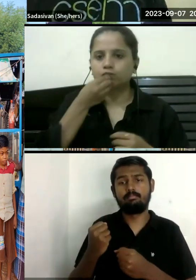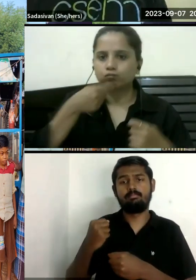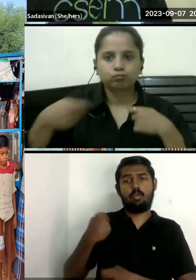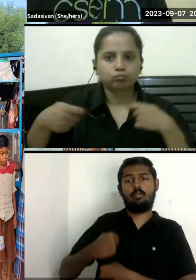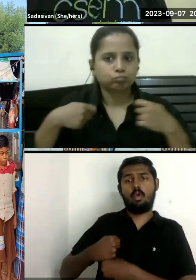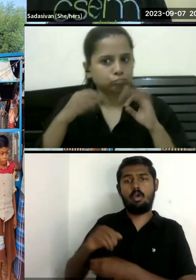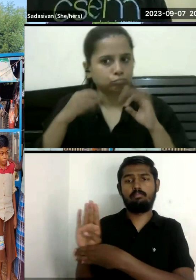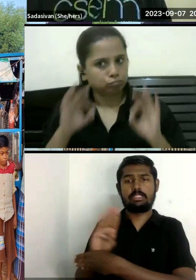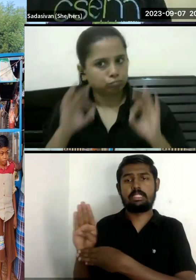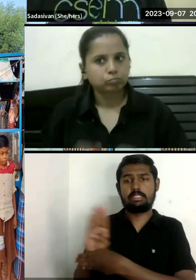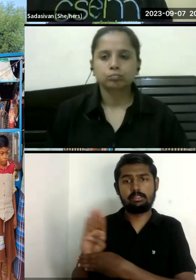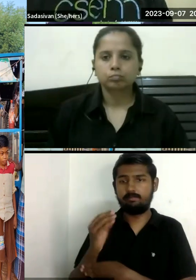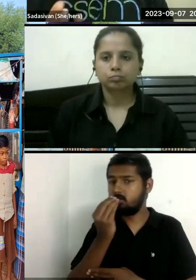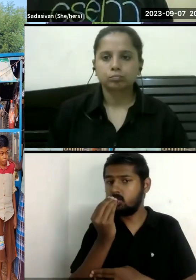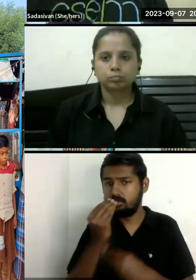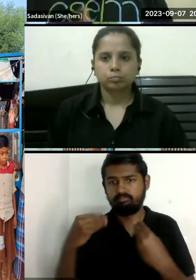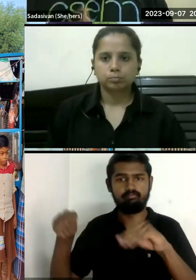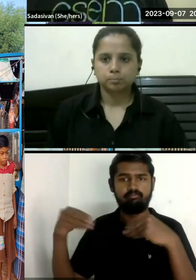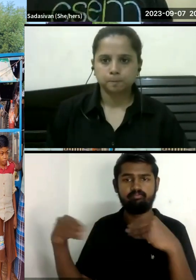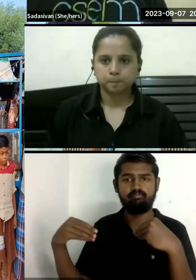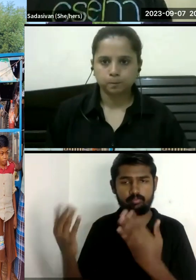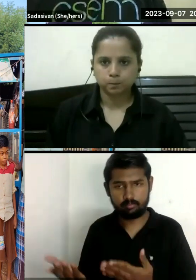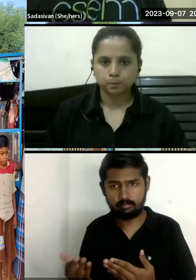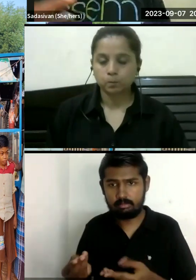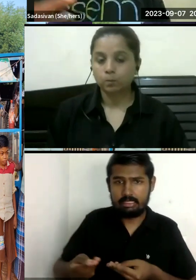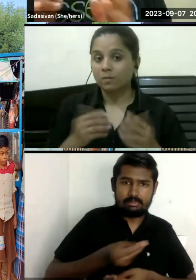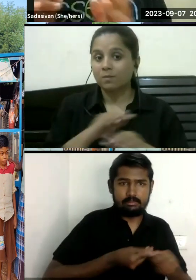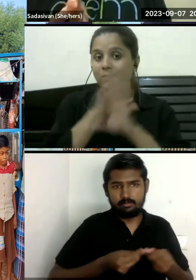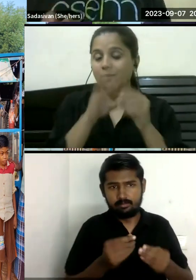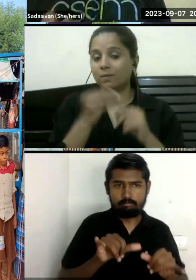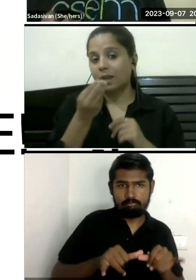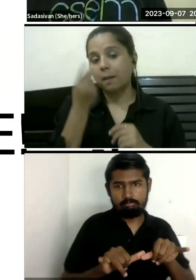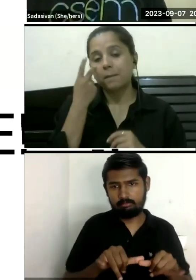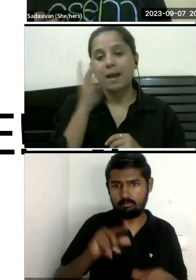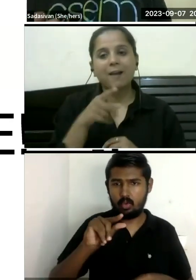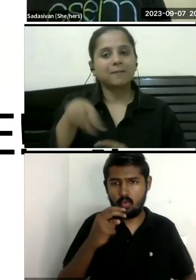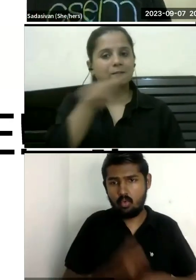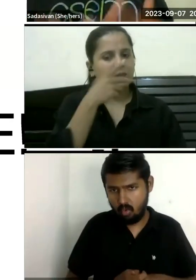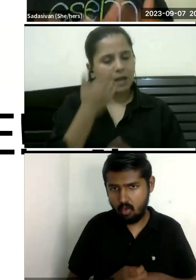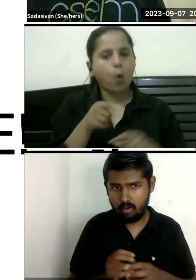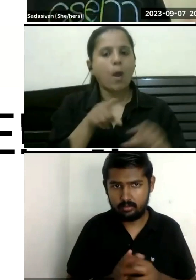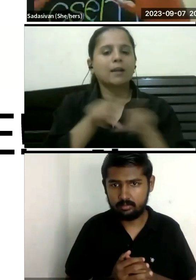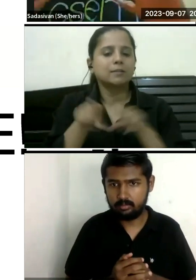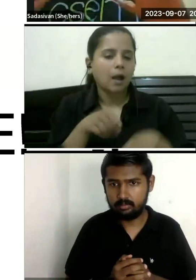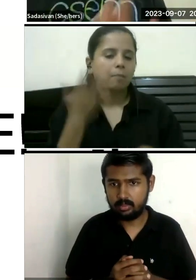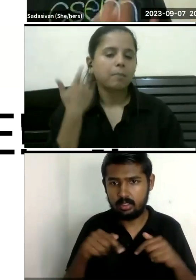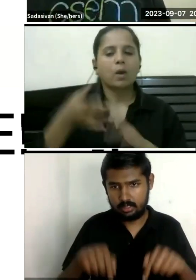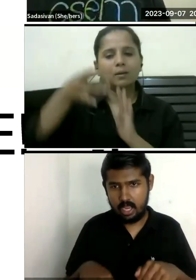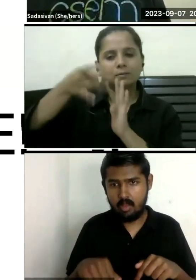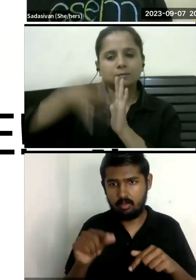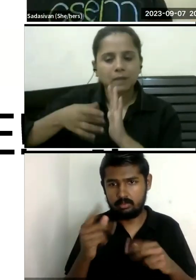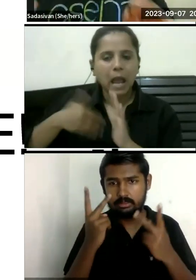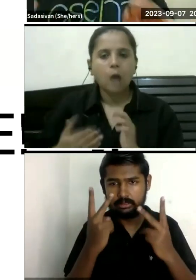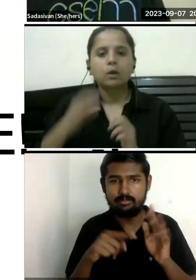setting. So these are a couple of examples and case studies how our civil society groups,